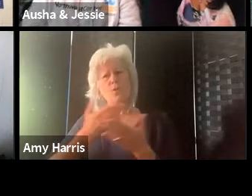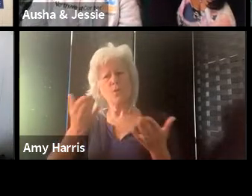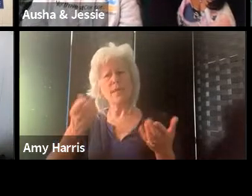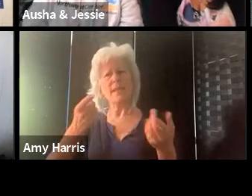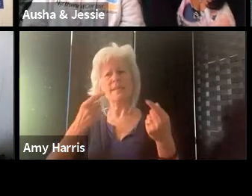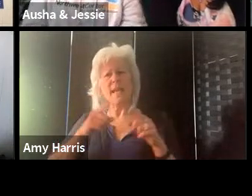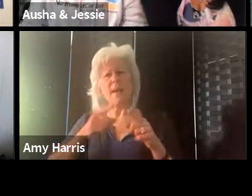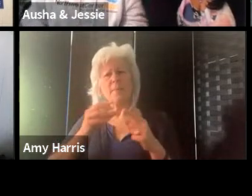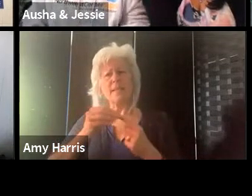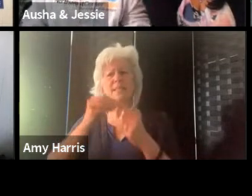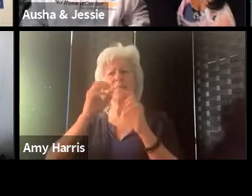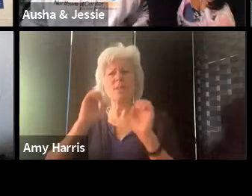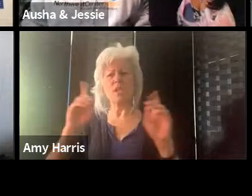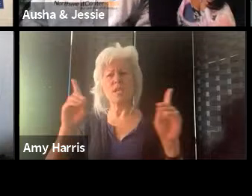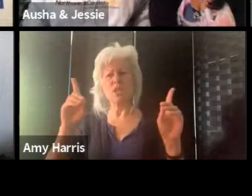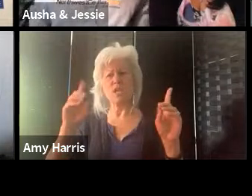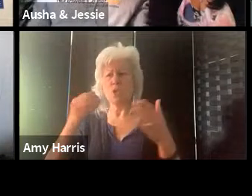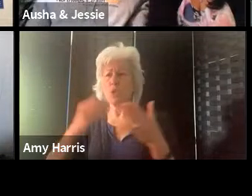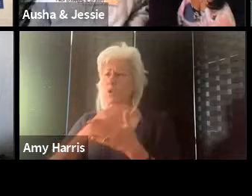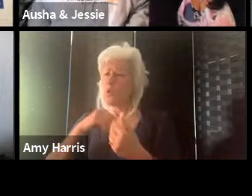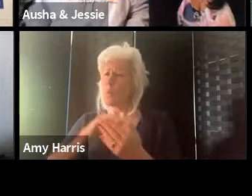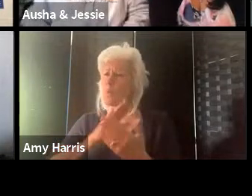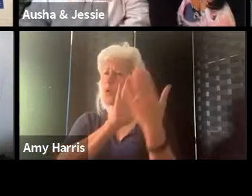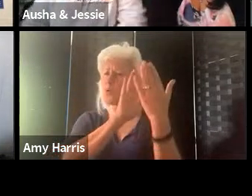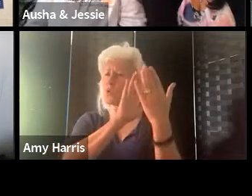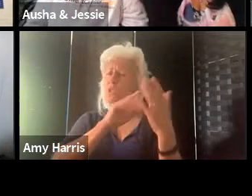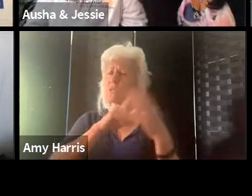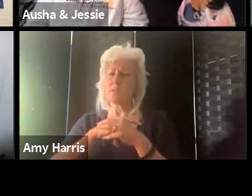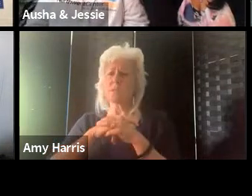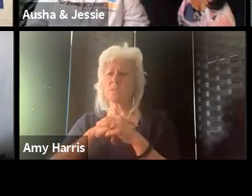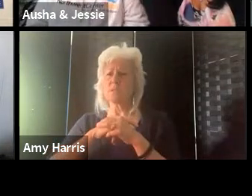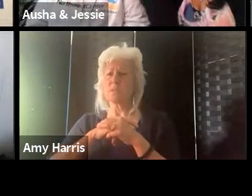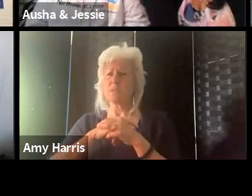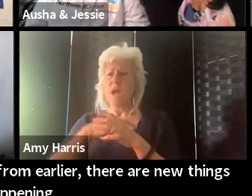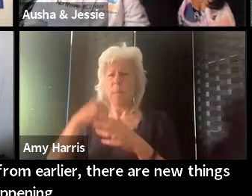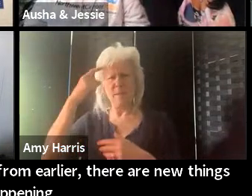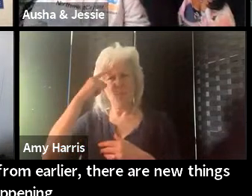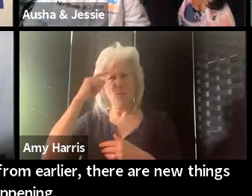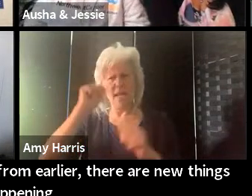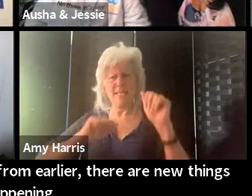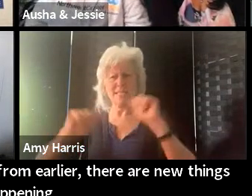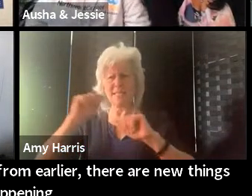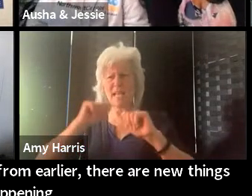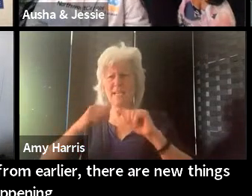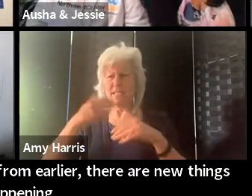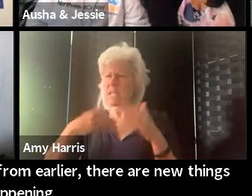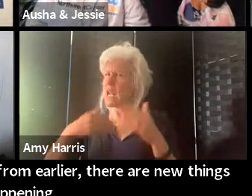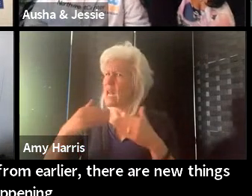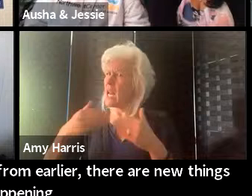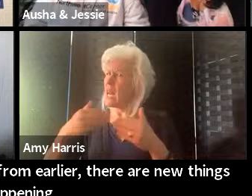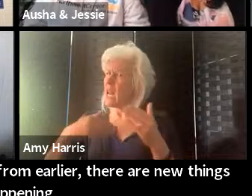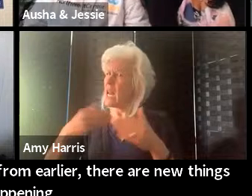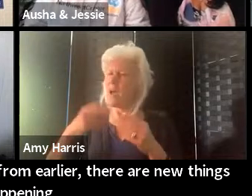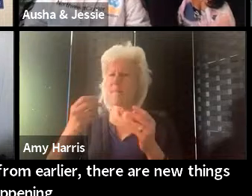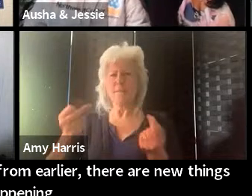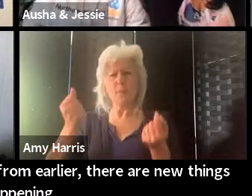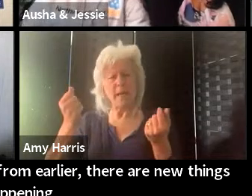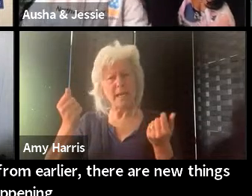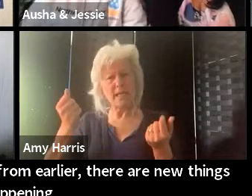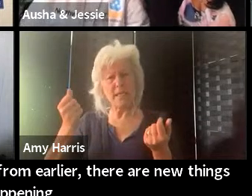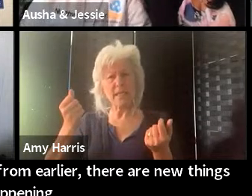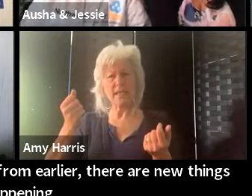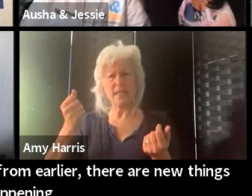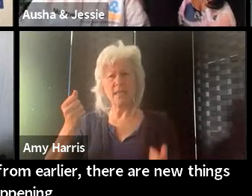in special education, new approaches. Brain science is moving so quickly. I take off